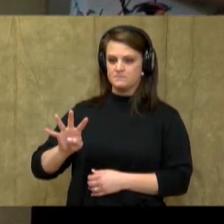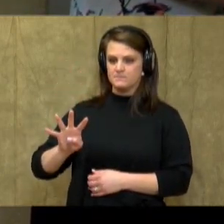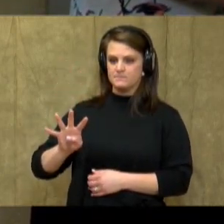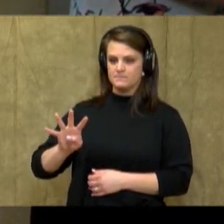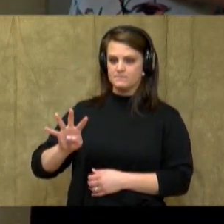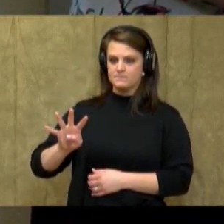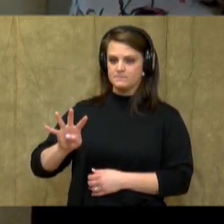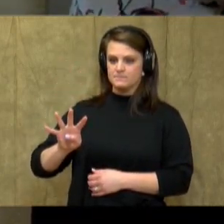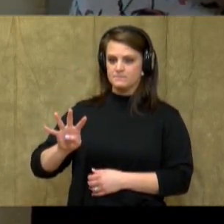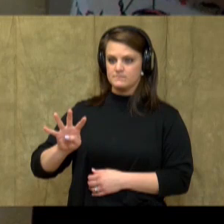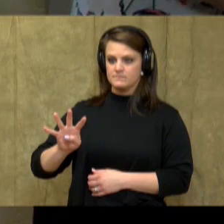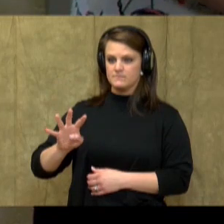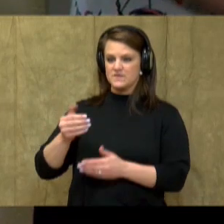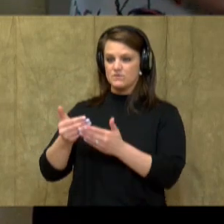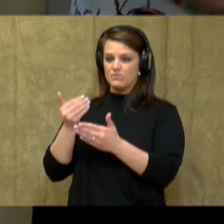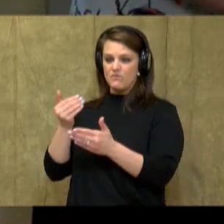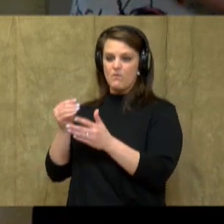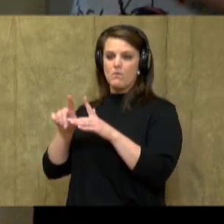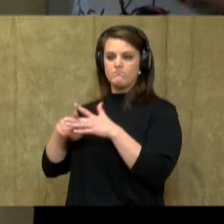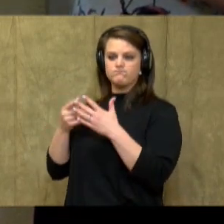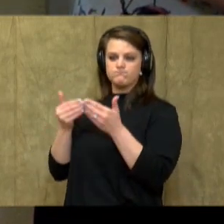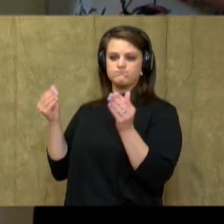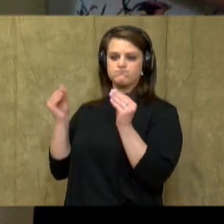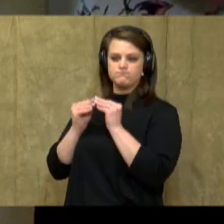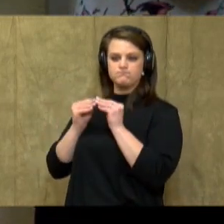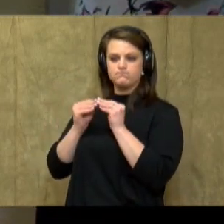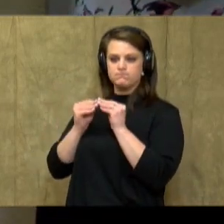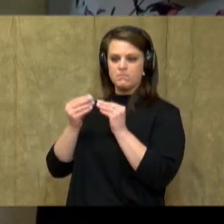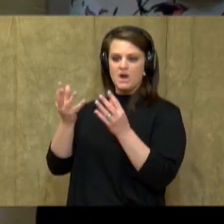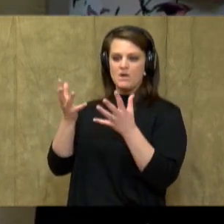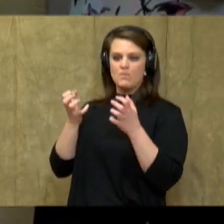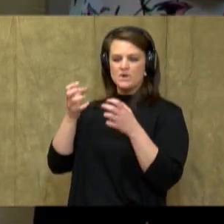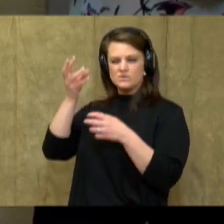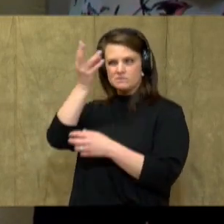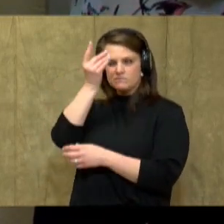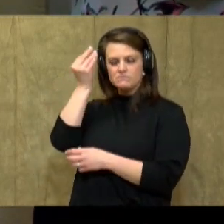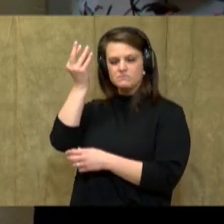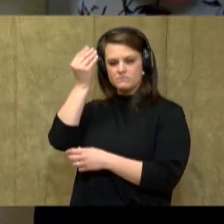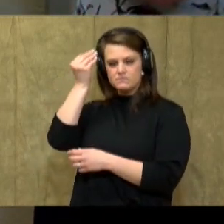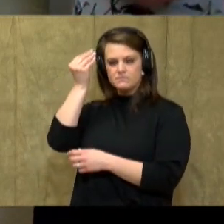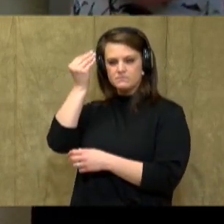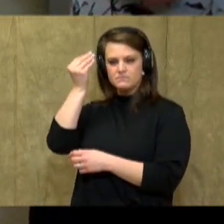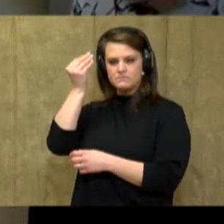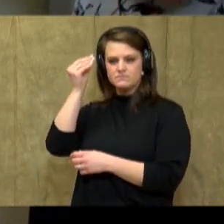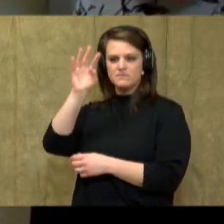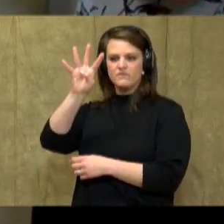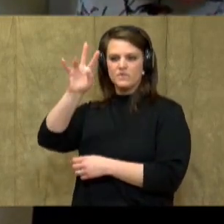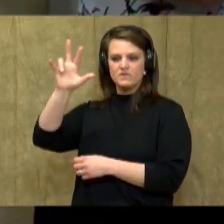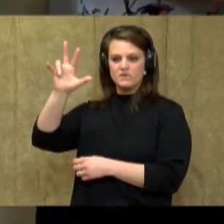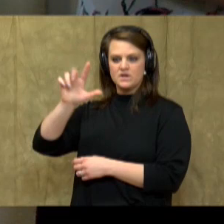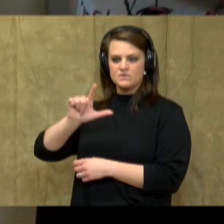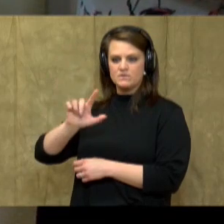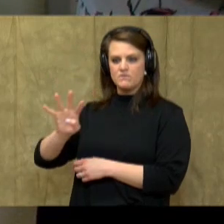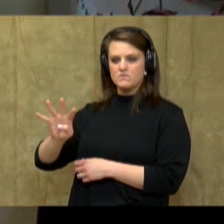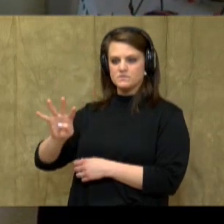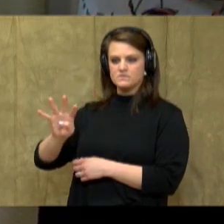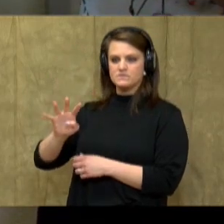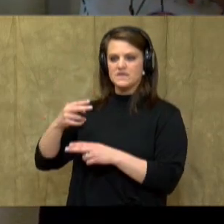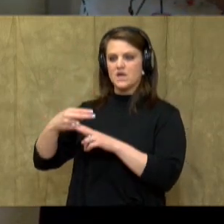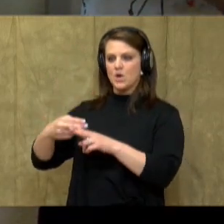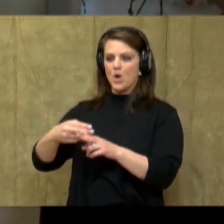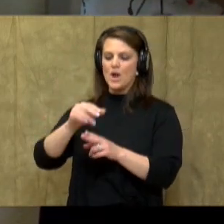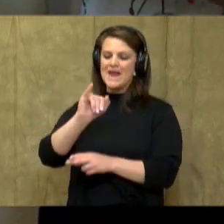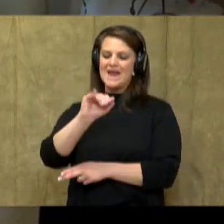24ths. Now, before we go any further, I want you to think about this right here. This is what's called